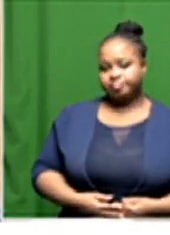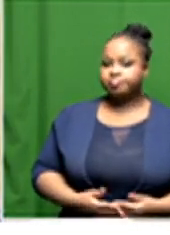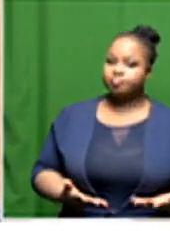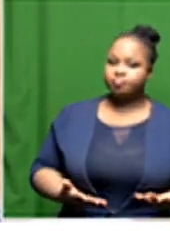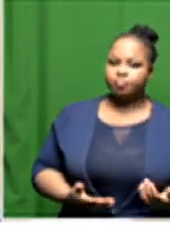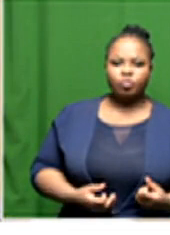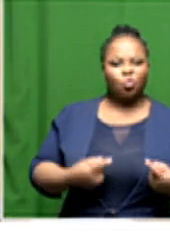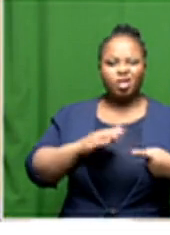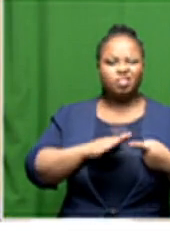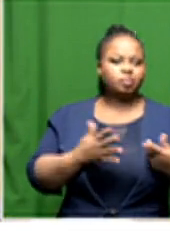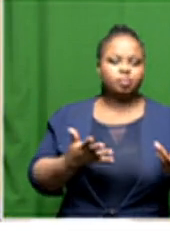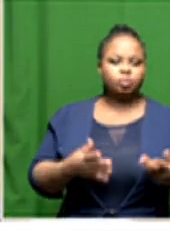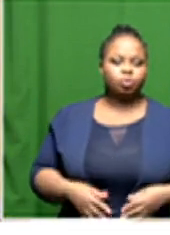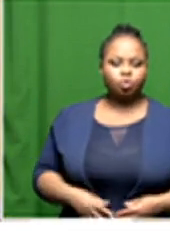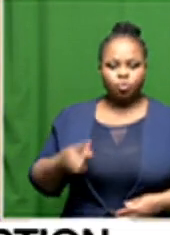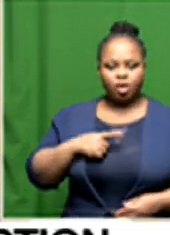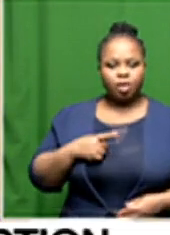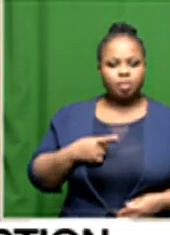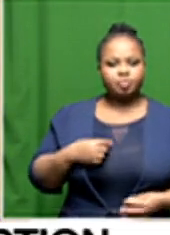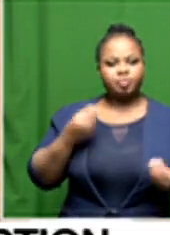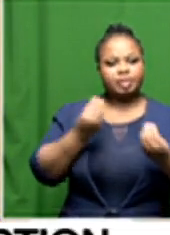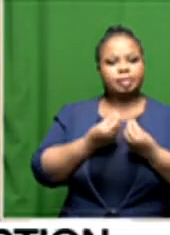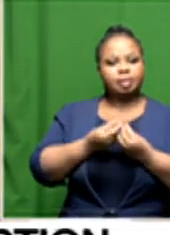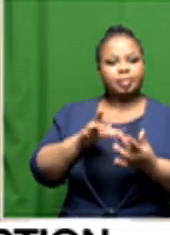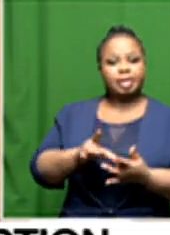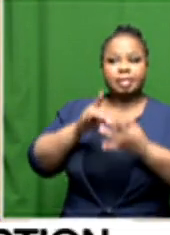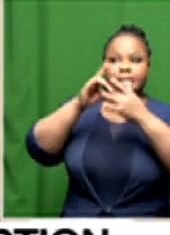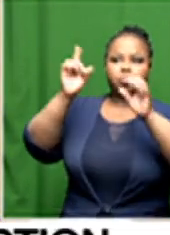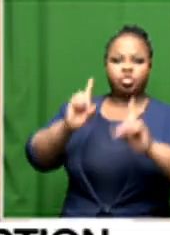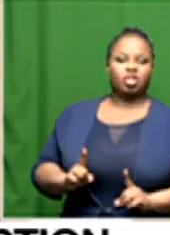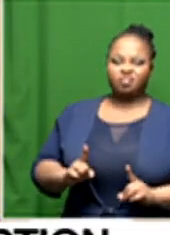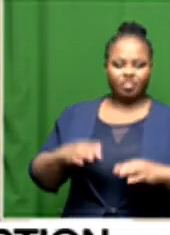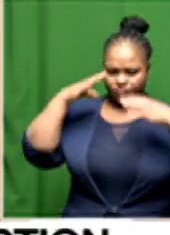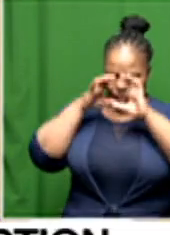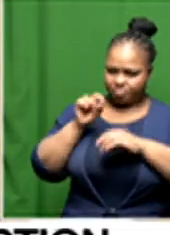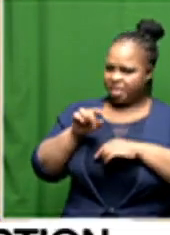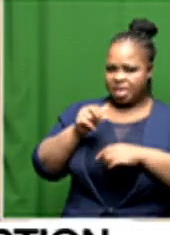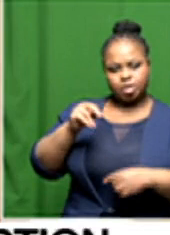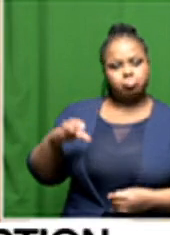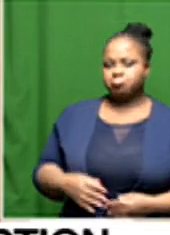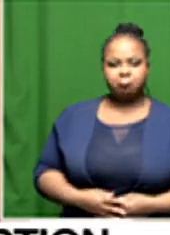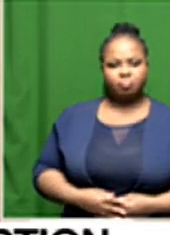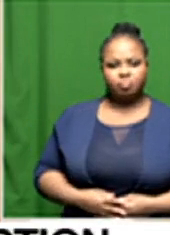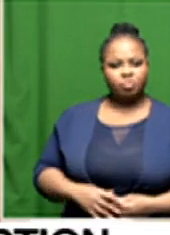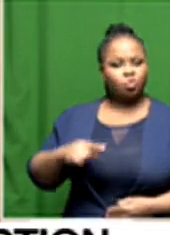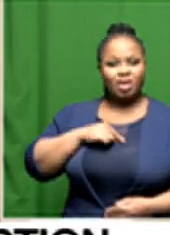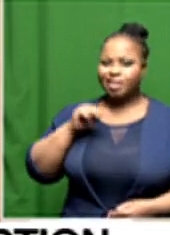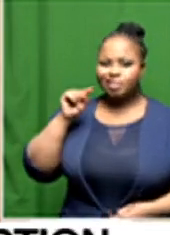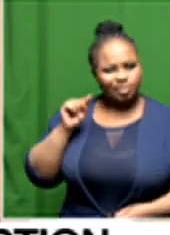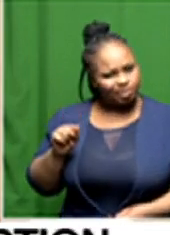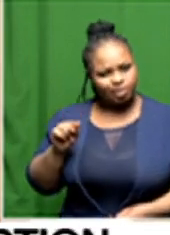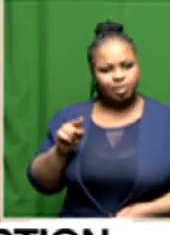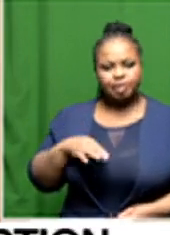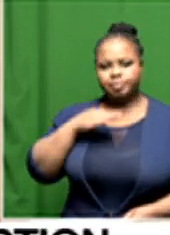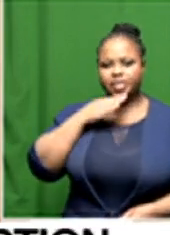we're not looking at something entirely unique when we look at the ANC. This is not in any way